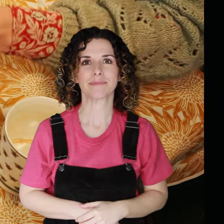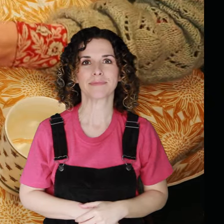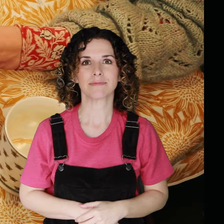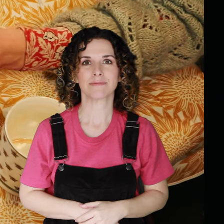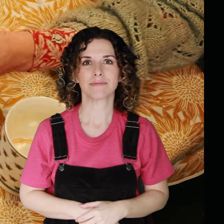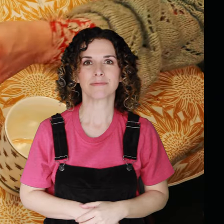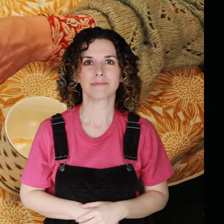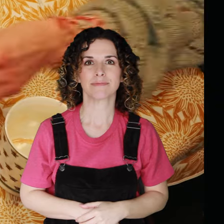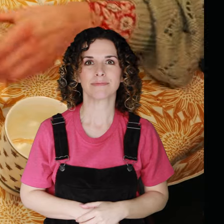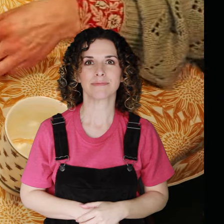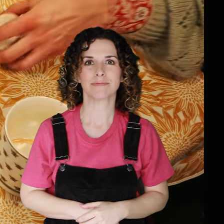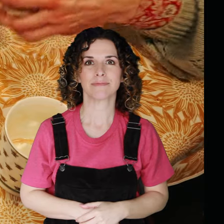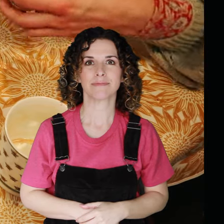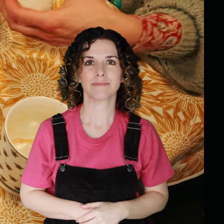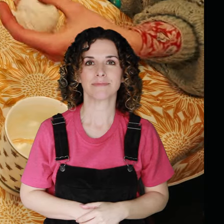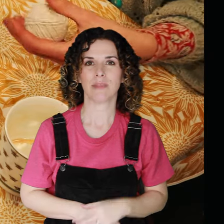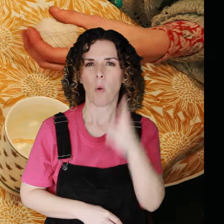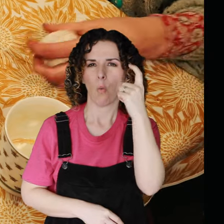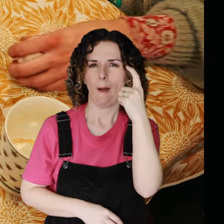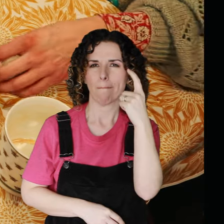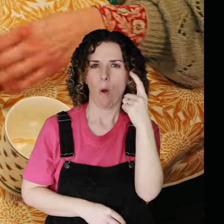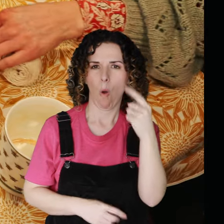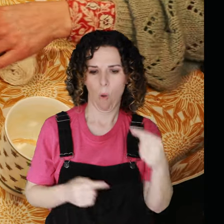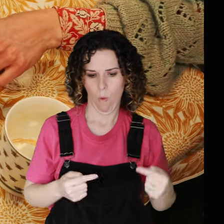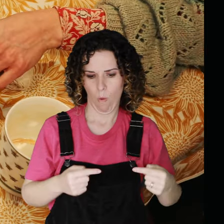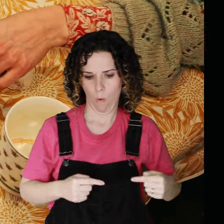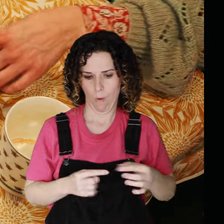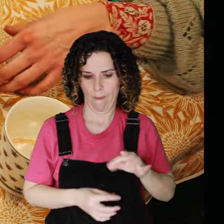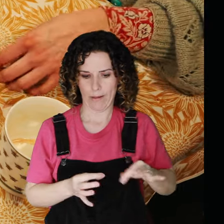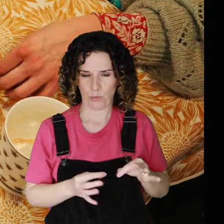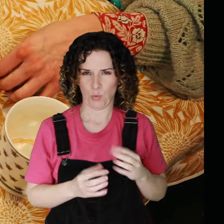There we go. There's one bit so I can tie that on and I'll do another one at this end just so it's steady.